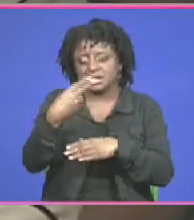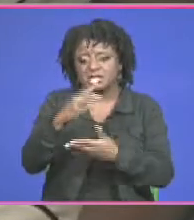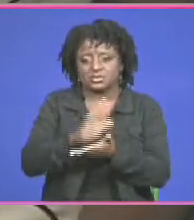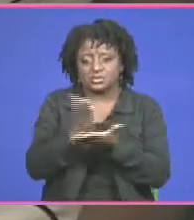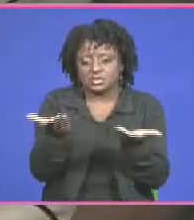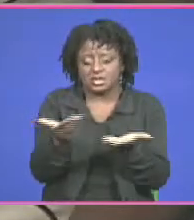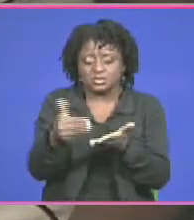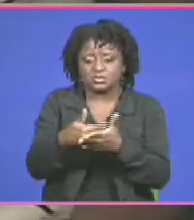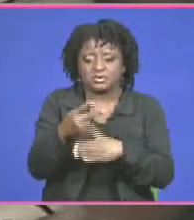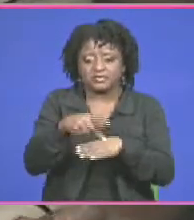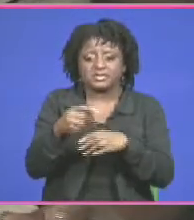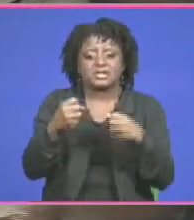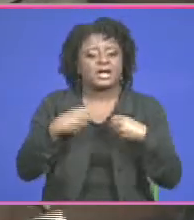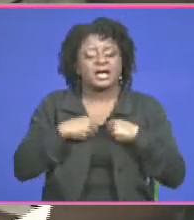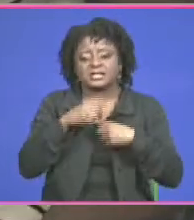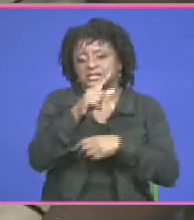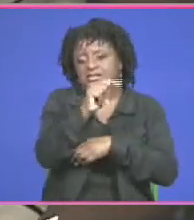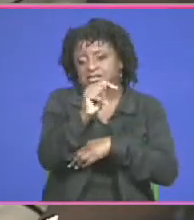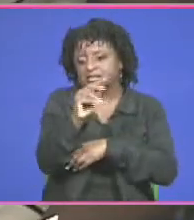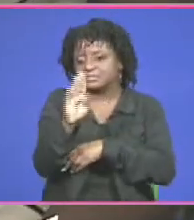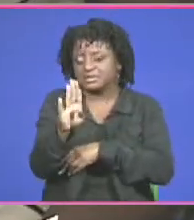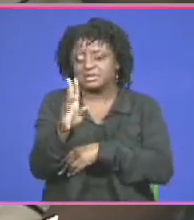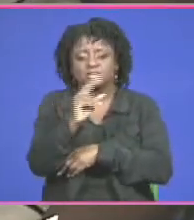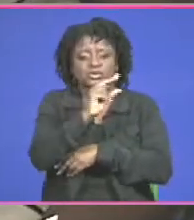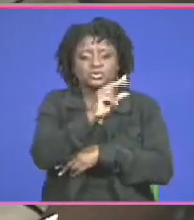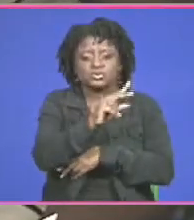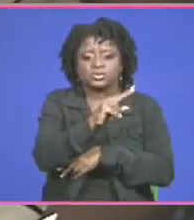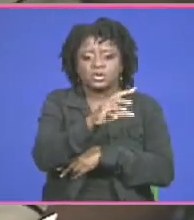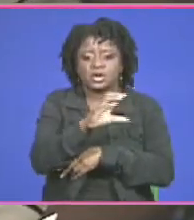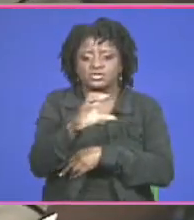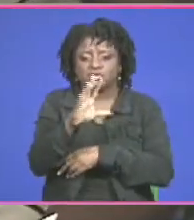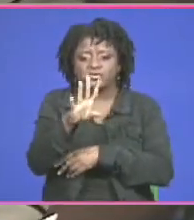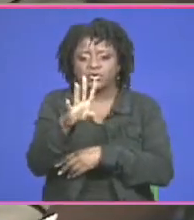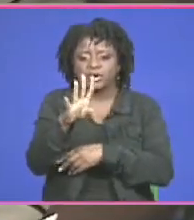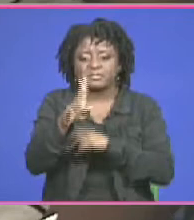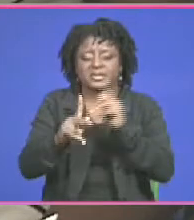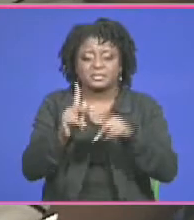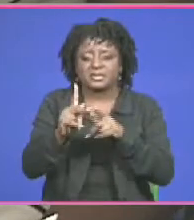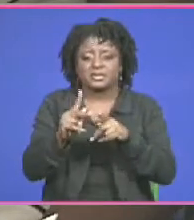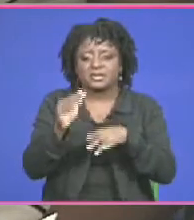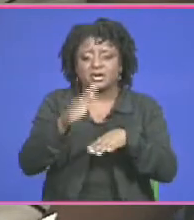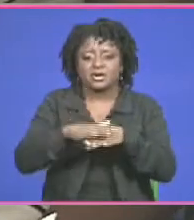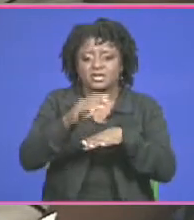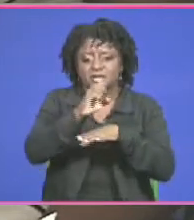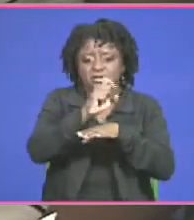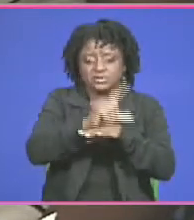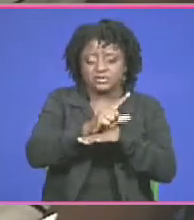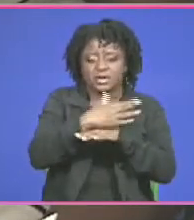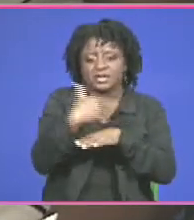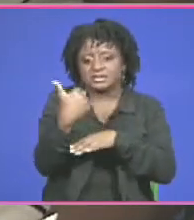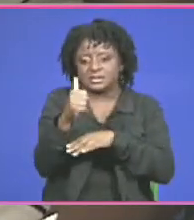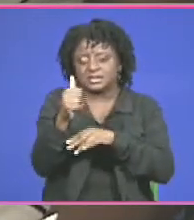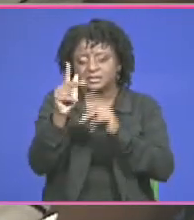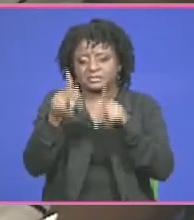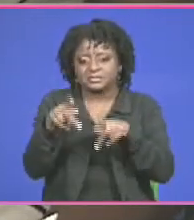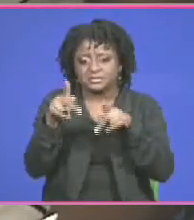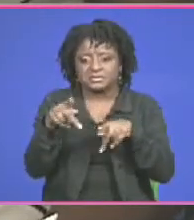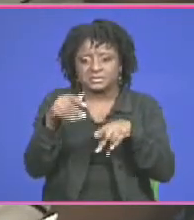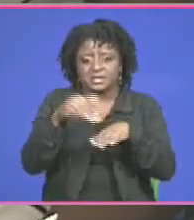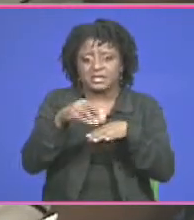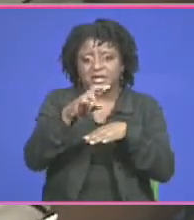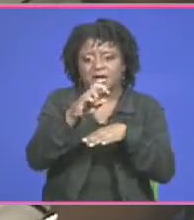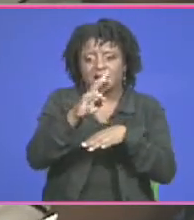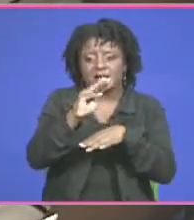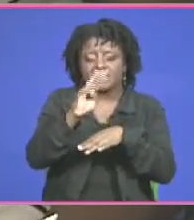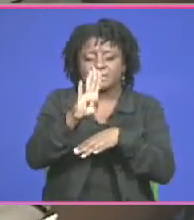in. Tonight, health officials are telling us that 204 people on Eleuthera and 10 individuals at the R.M. Bailey Senior High School have had